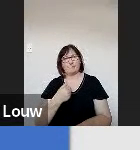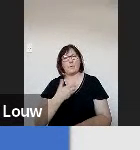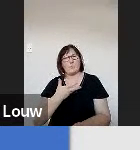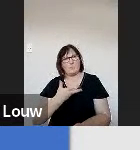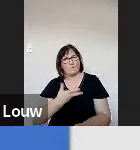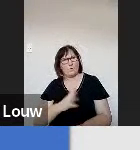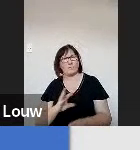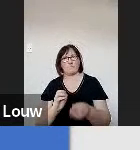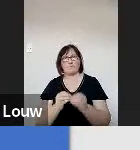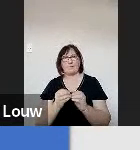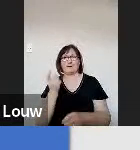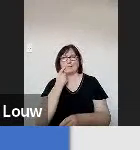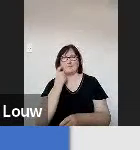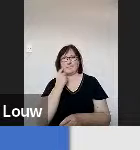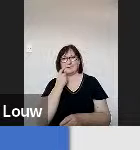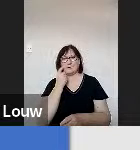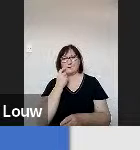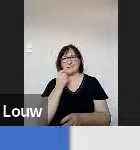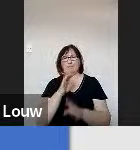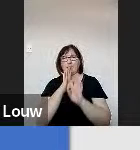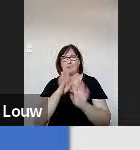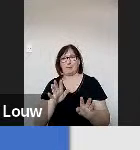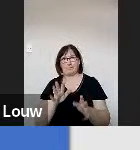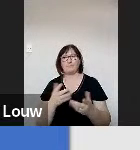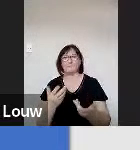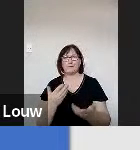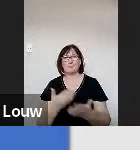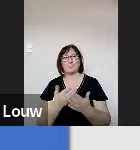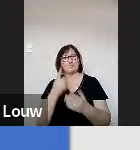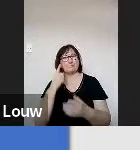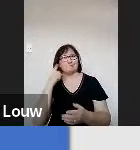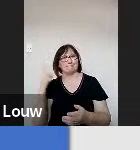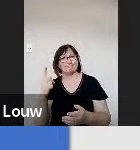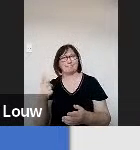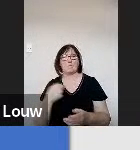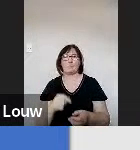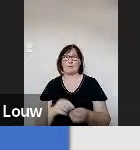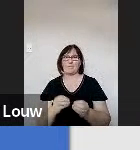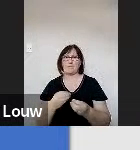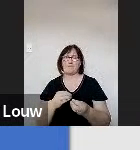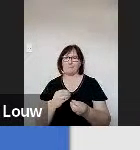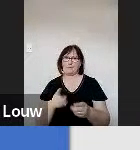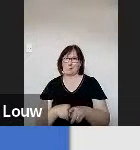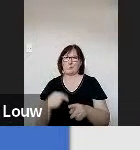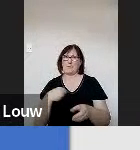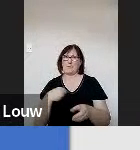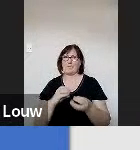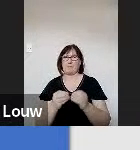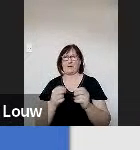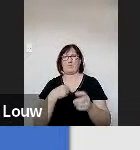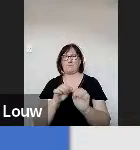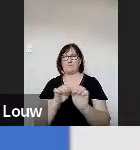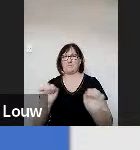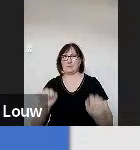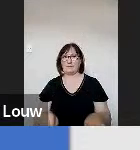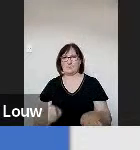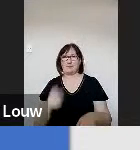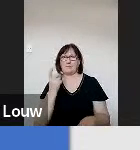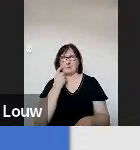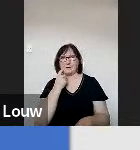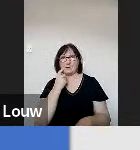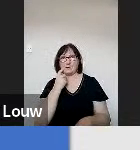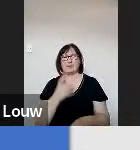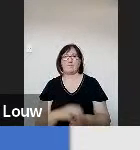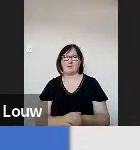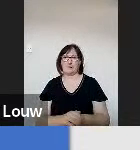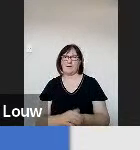to comply. We are working on modernizing our system to provide seamless online digital services. We